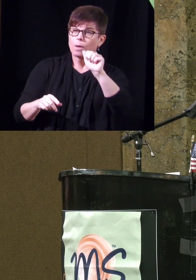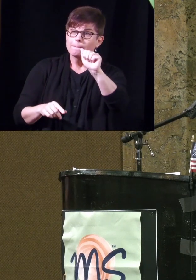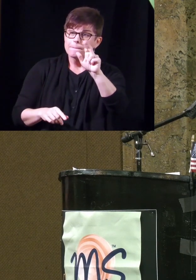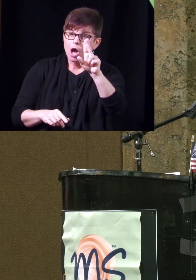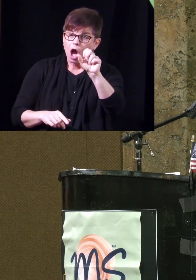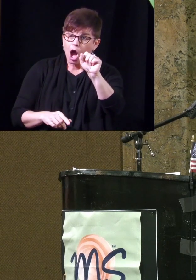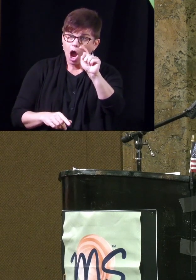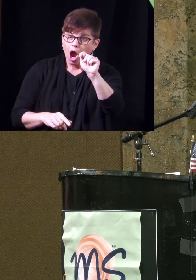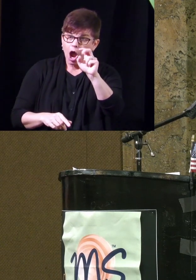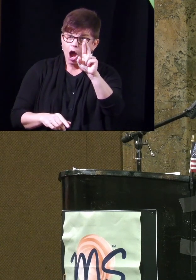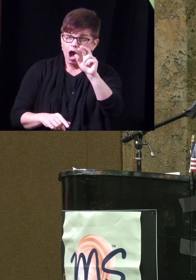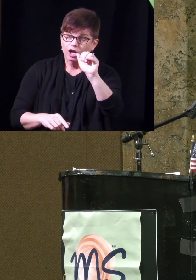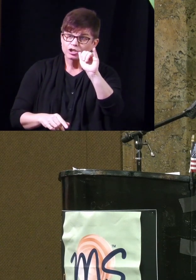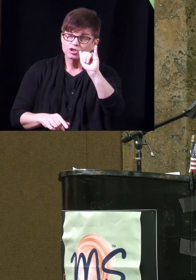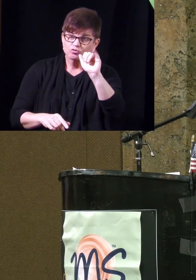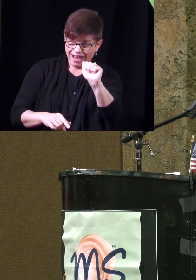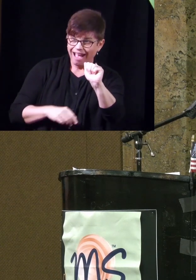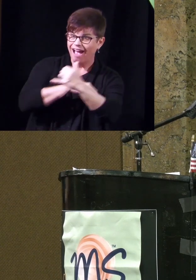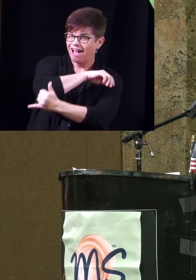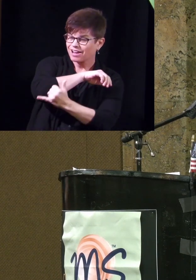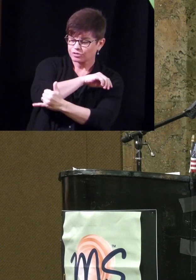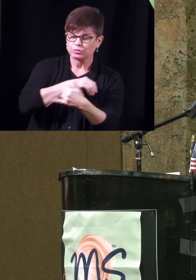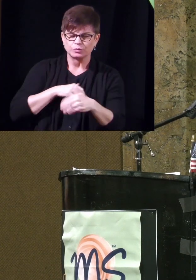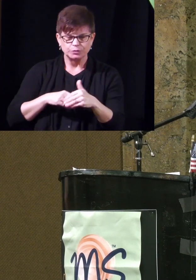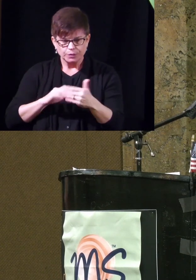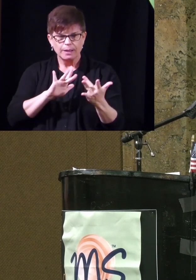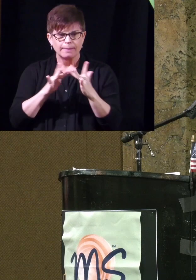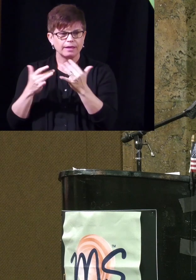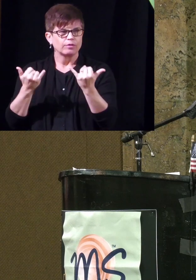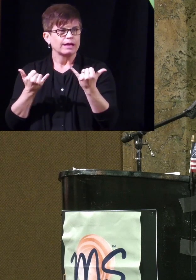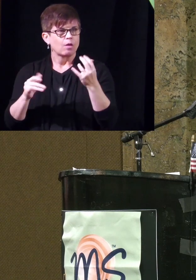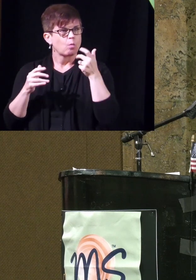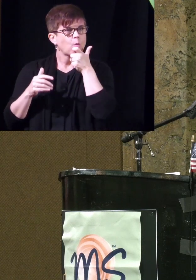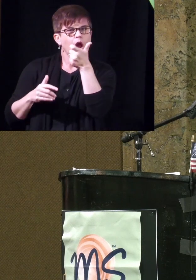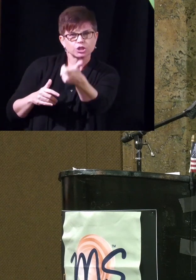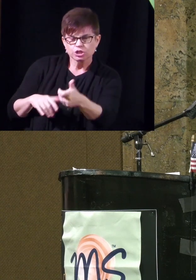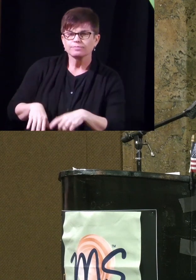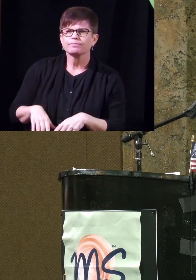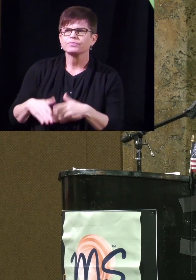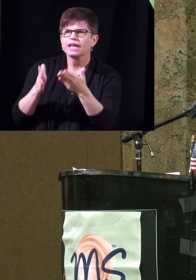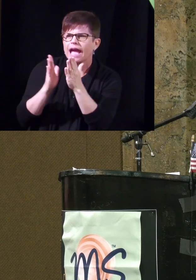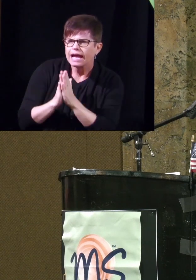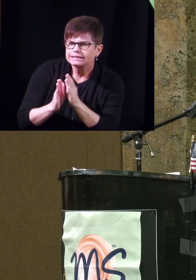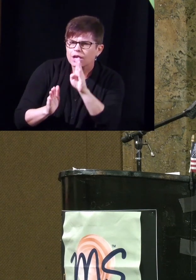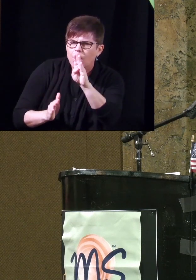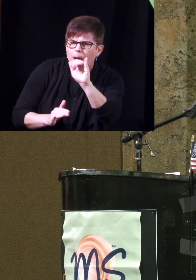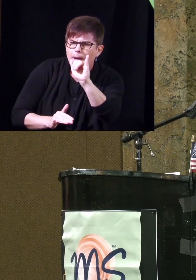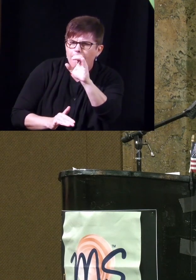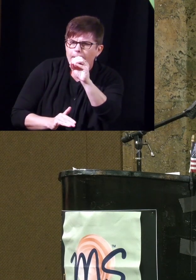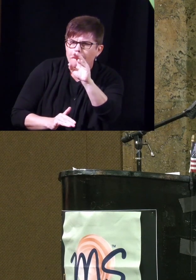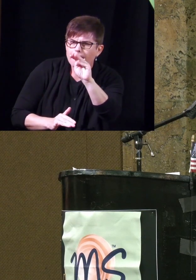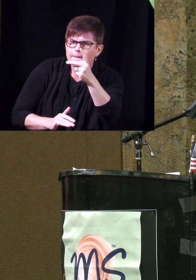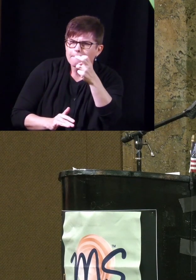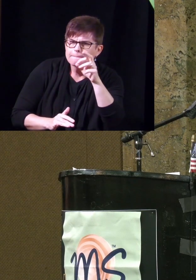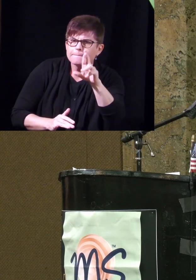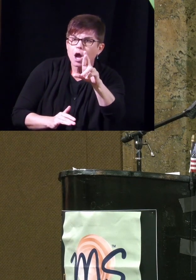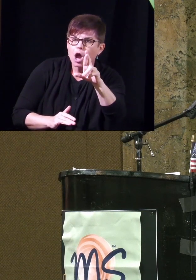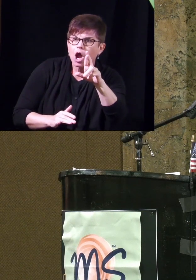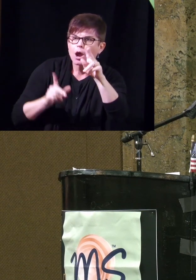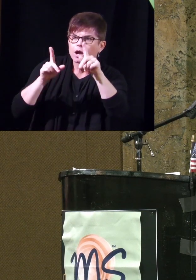right now, Austria, all right, is asking, are biomarker tests available in